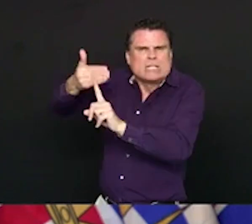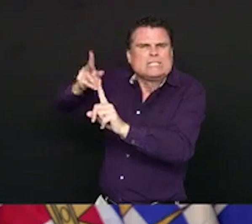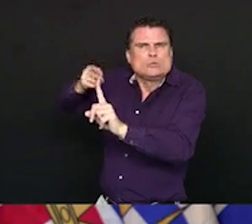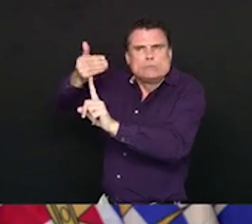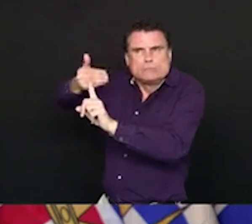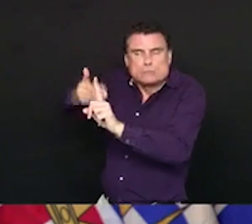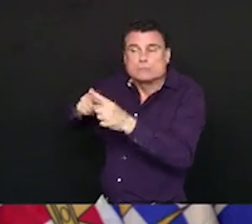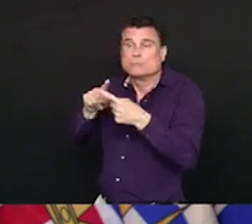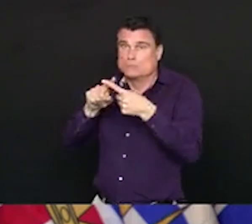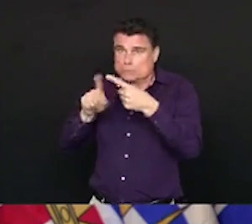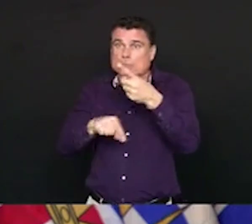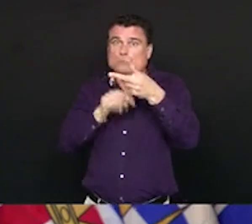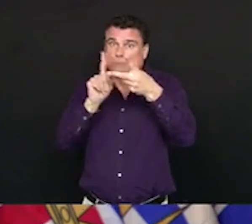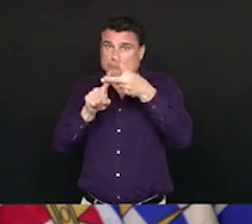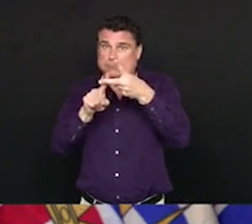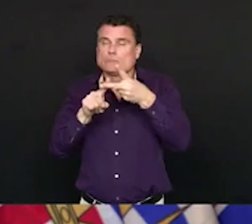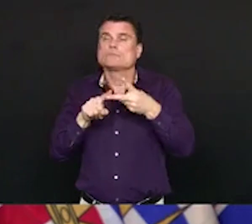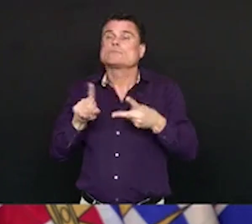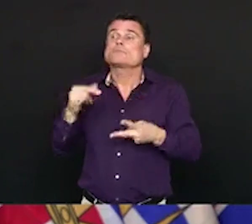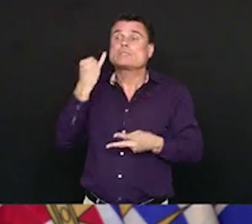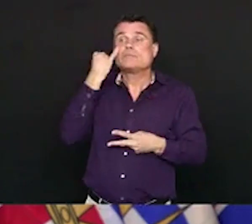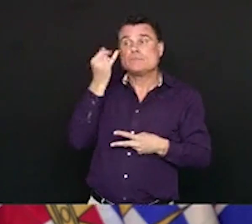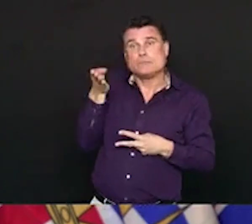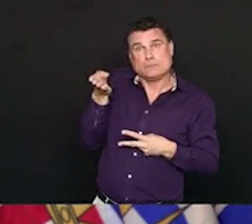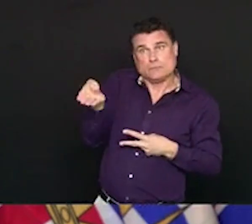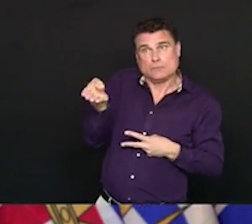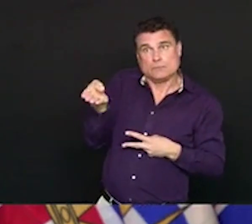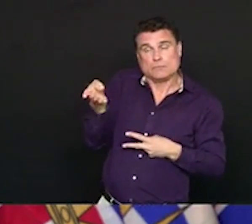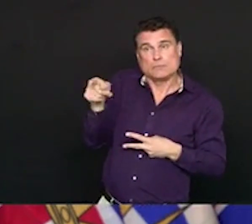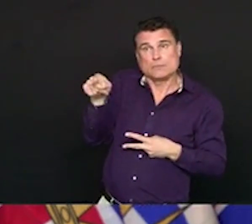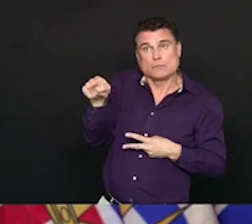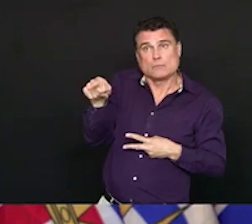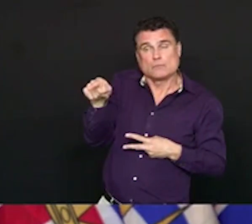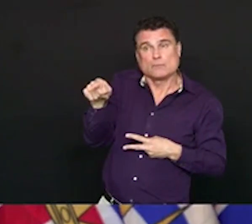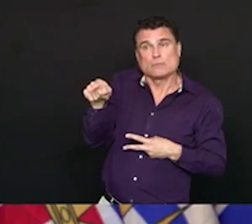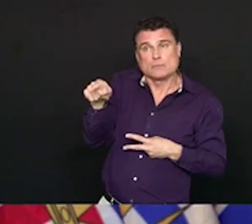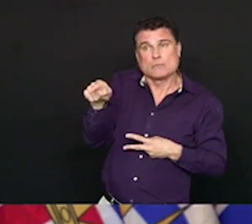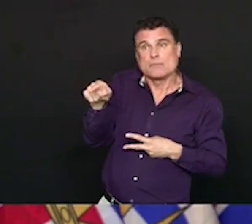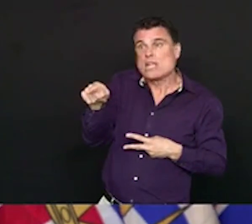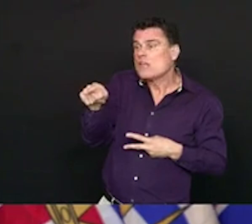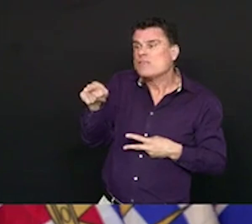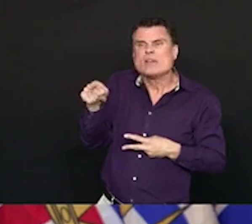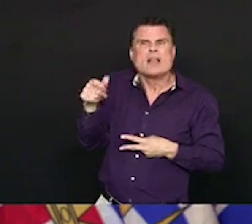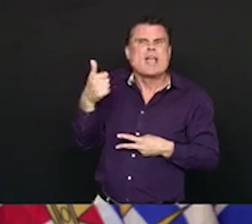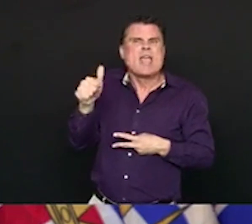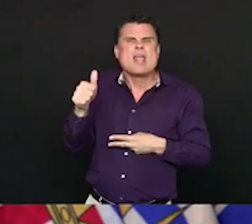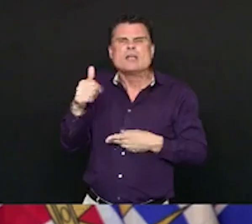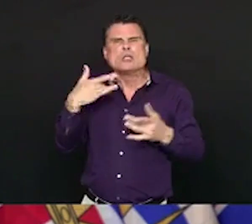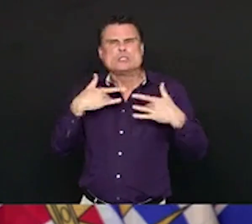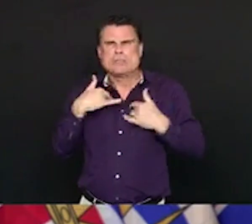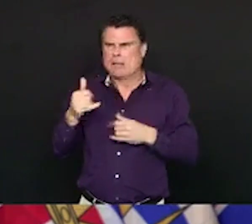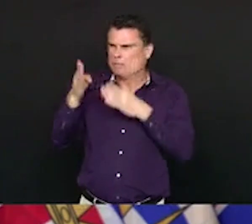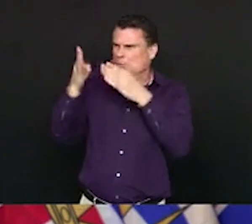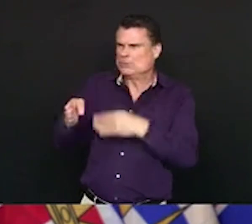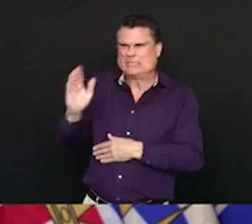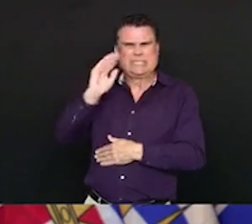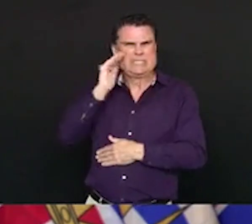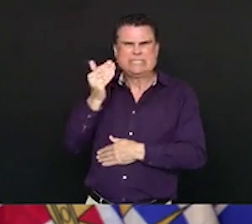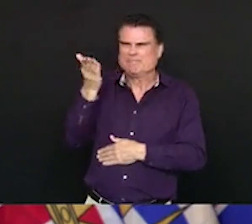that somebody might be not getting better or have concerns that they call 811,